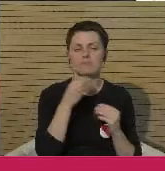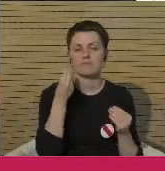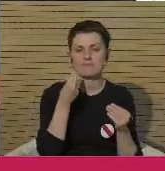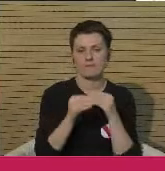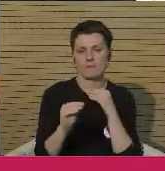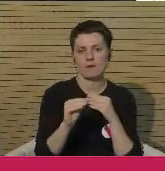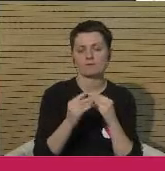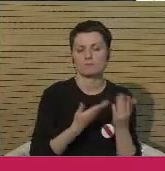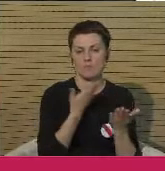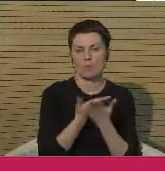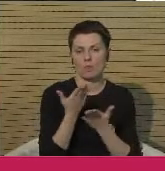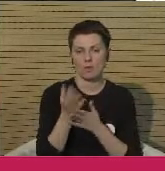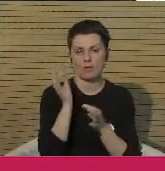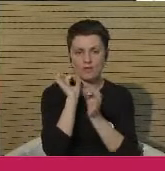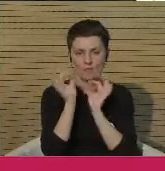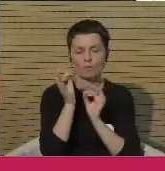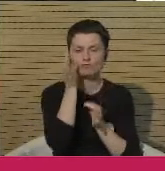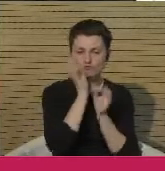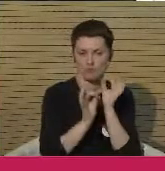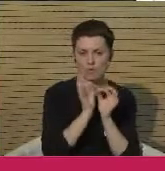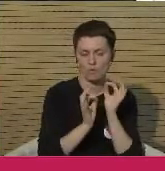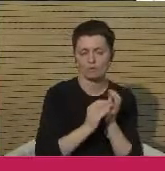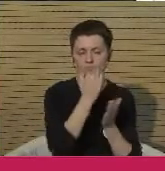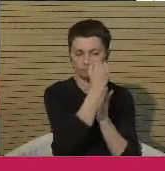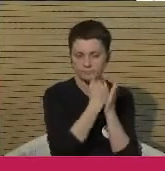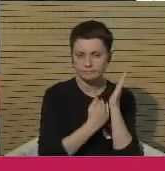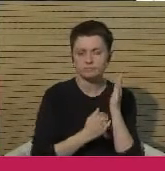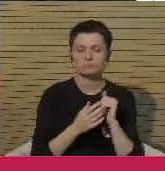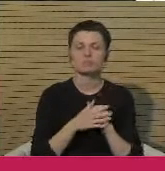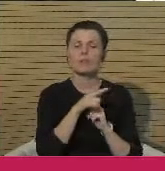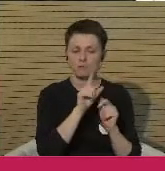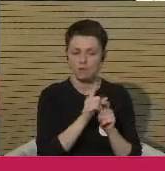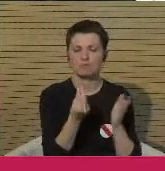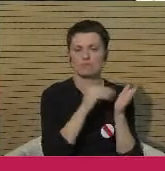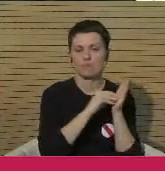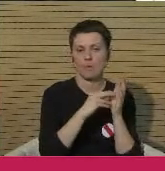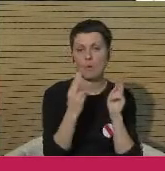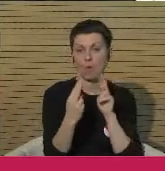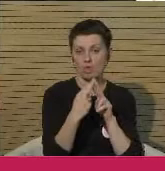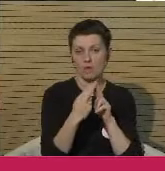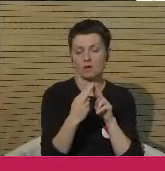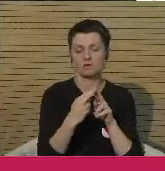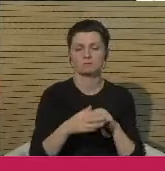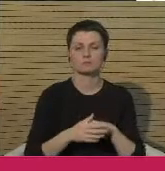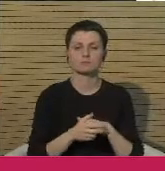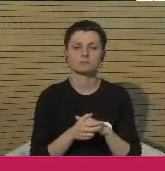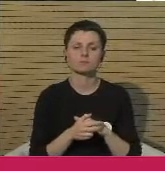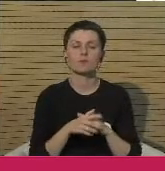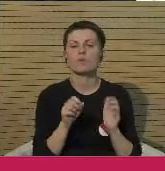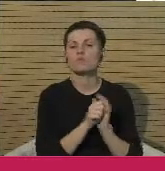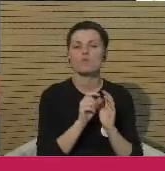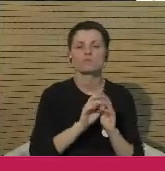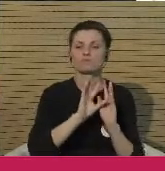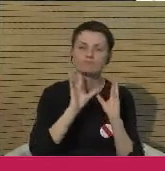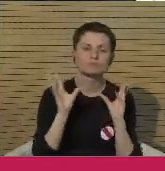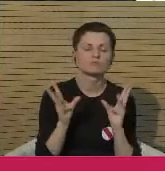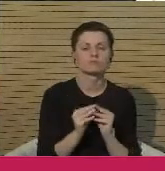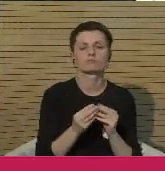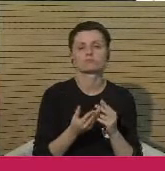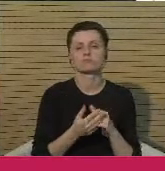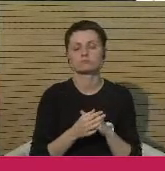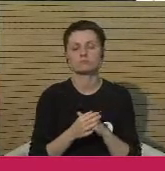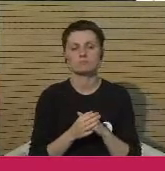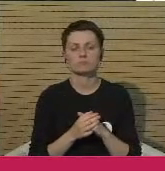workshops.warsztatykultury.pl, where there's far more information and details on our initiatives and our publishing